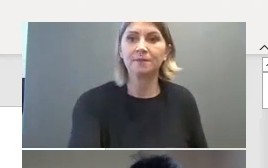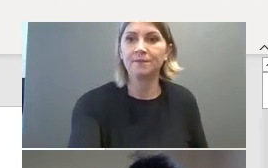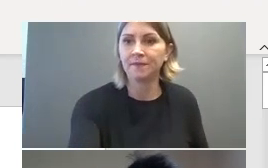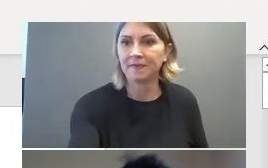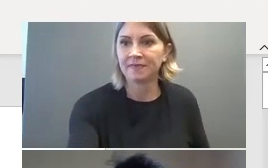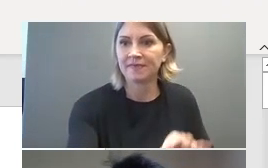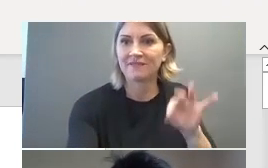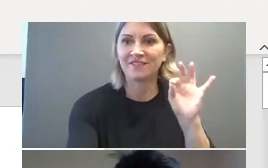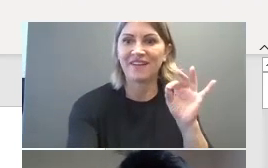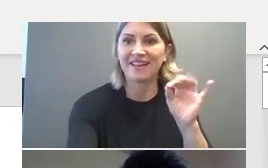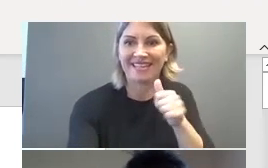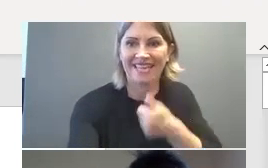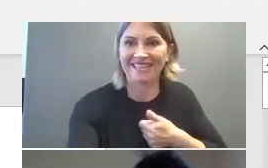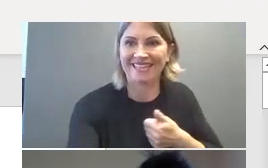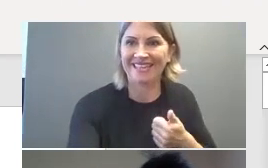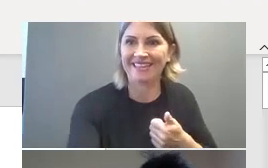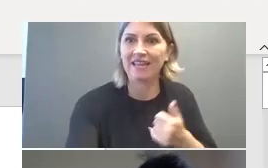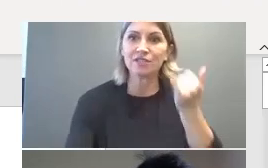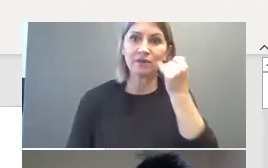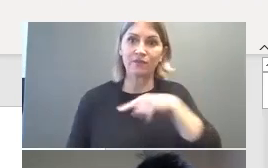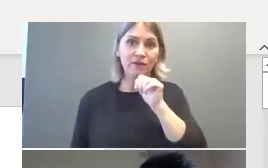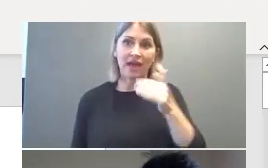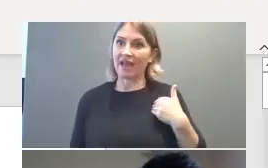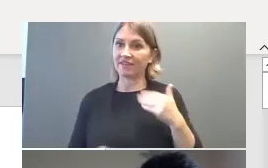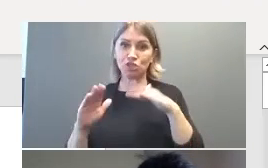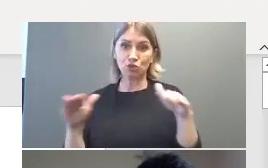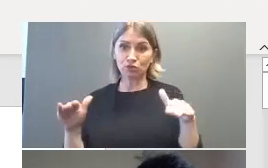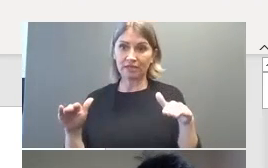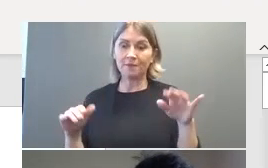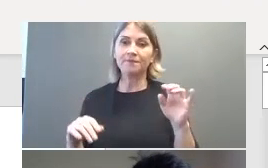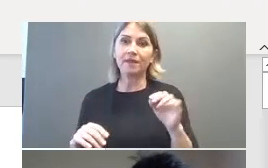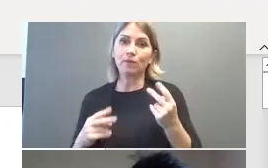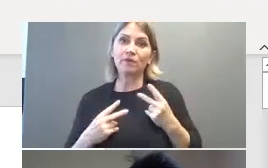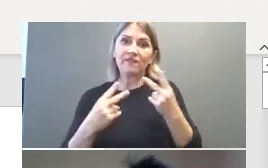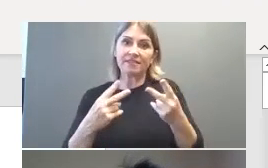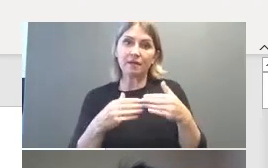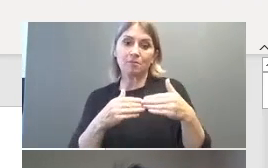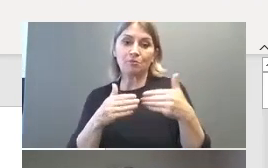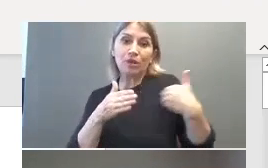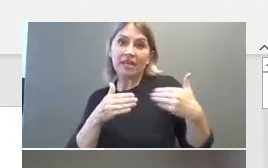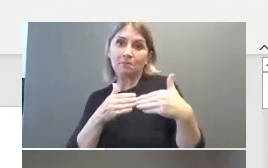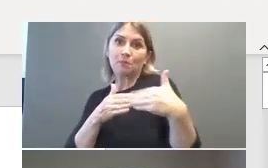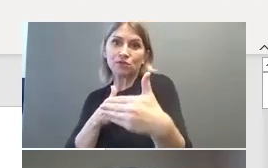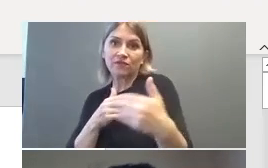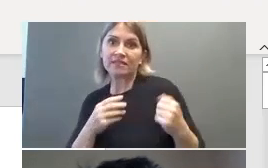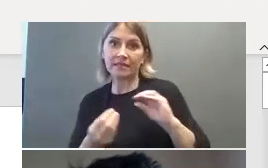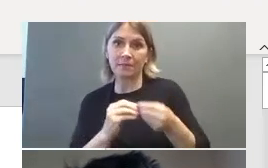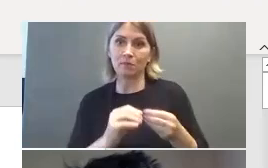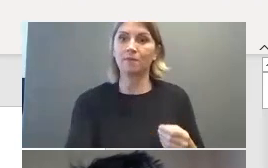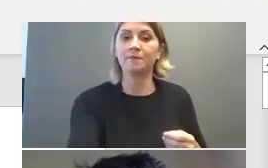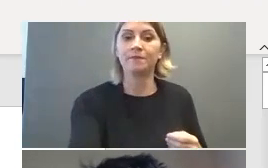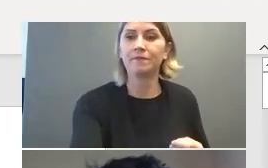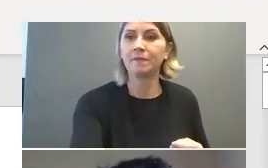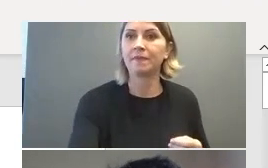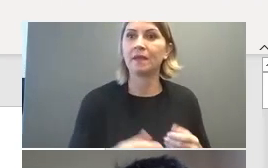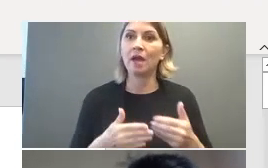So if B did not have any children, it would still have the same pre-visit and post-visit numbers. So now, before